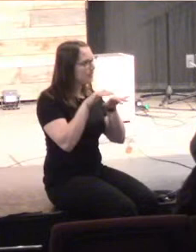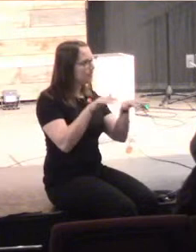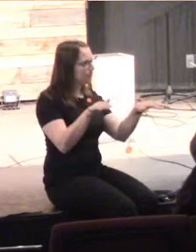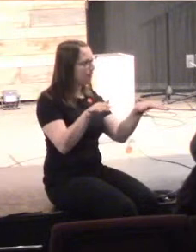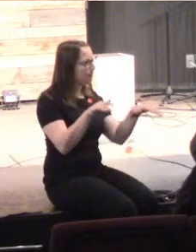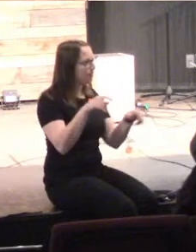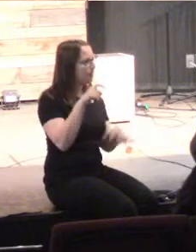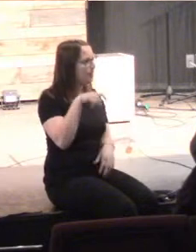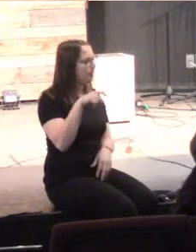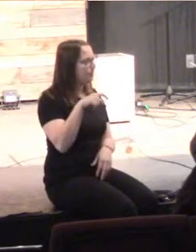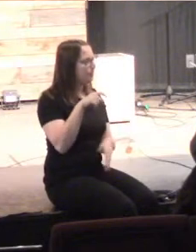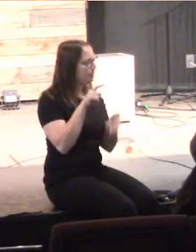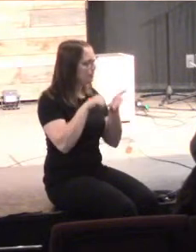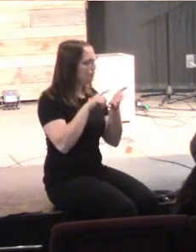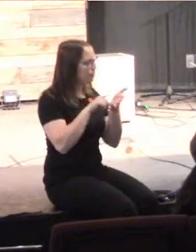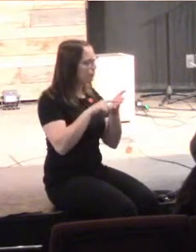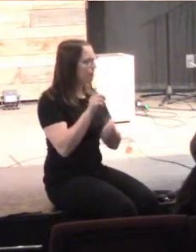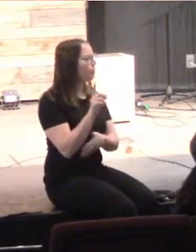your sources, okay?